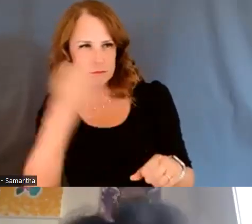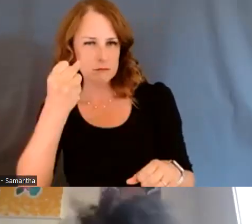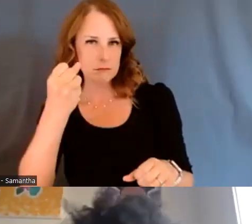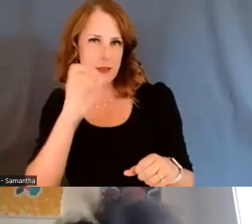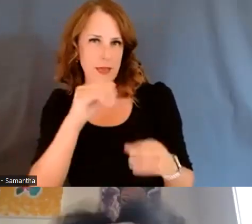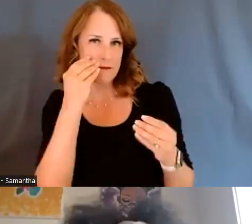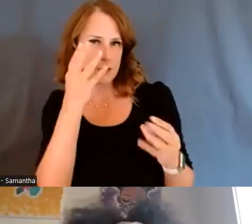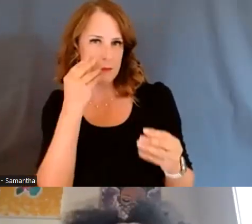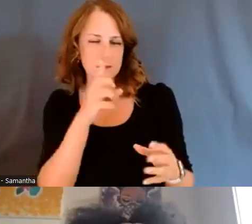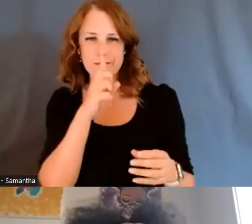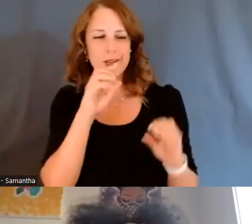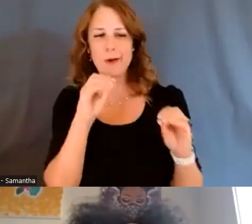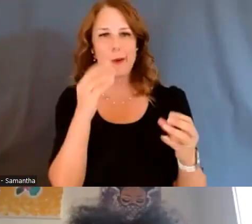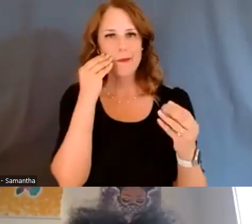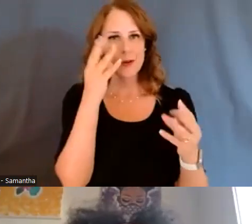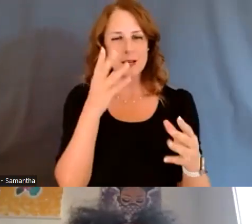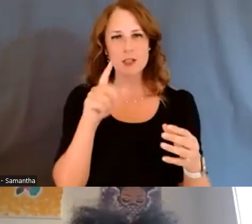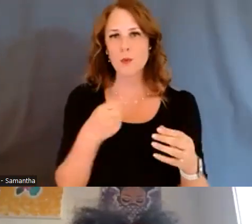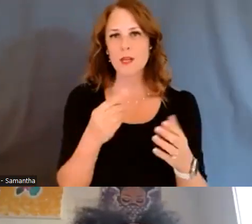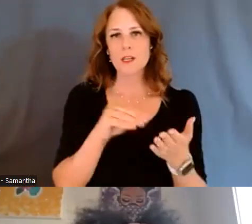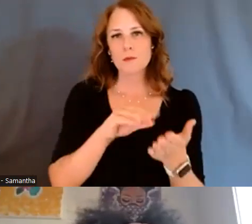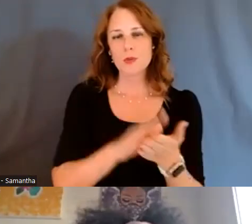in it. We simply identify them as victim A.